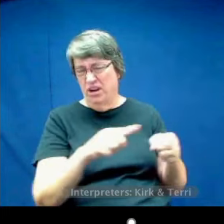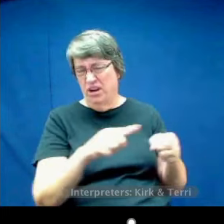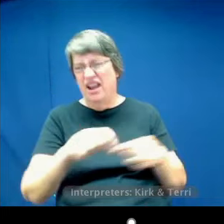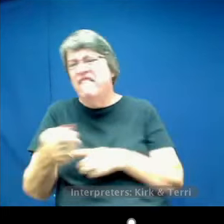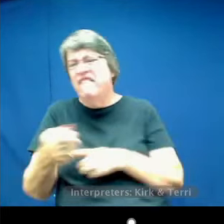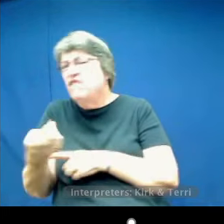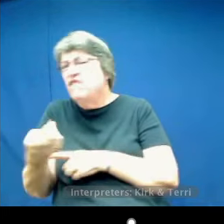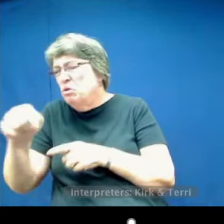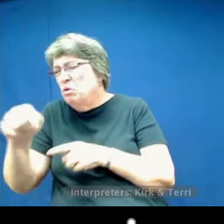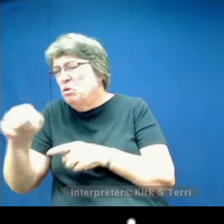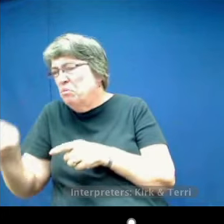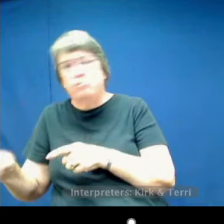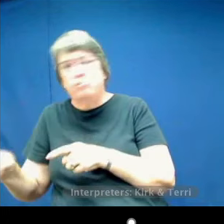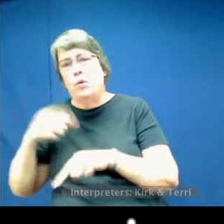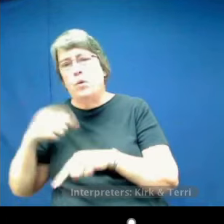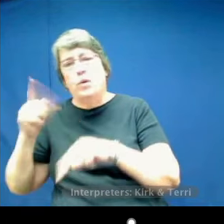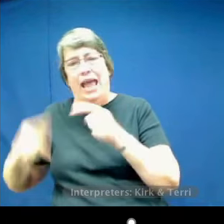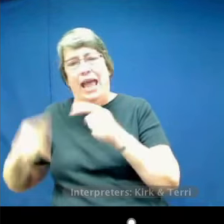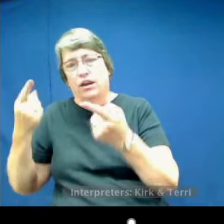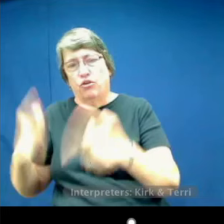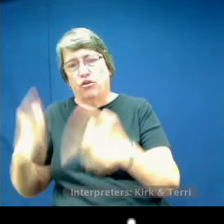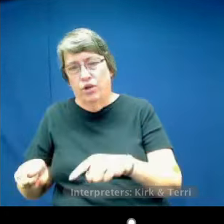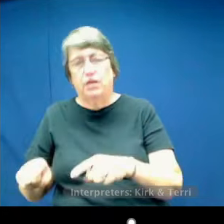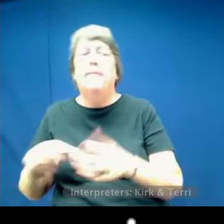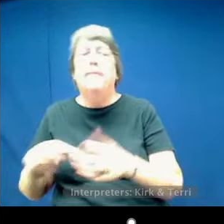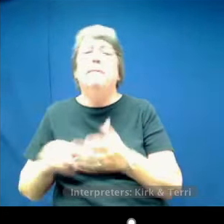that cuts down the time that you will be interpreting.